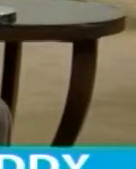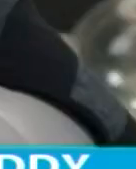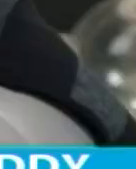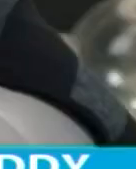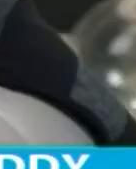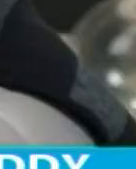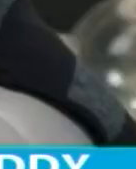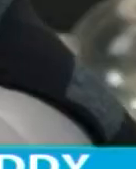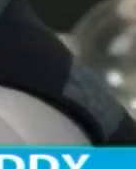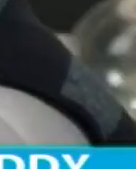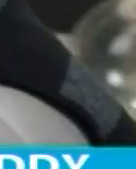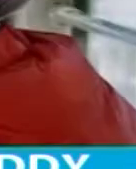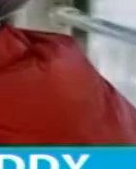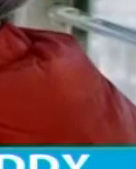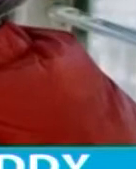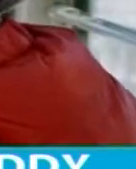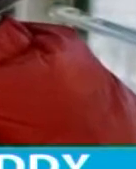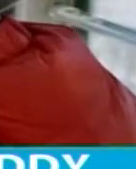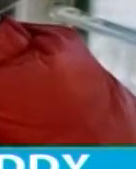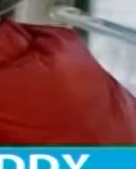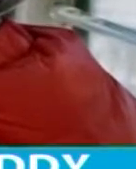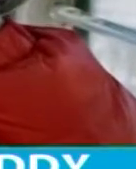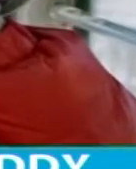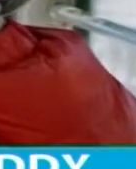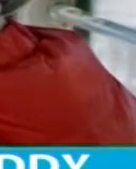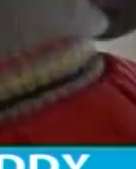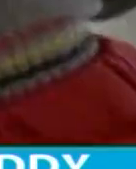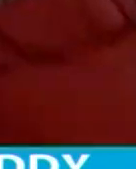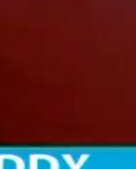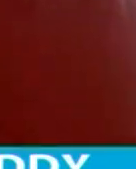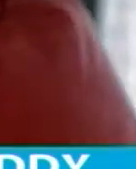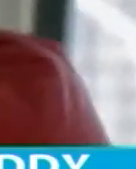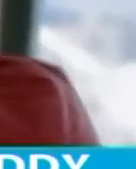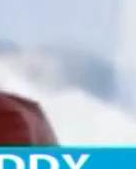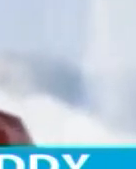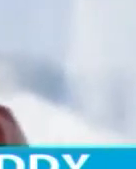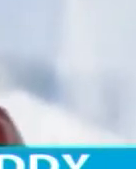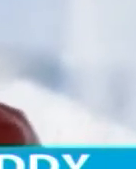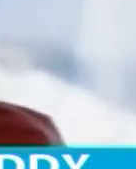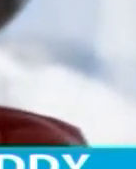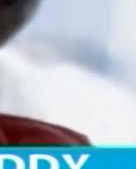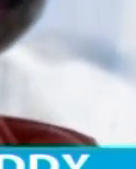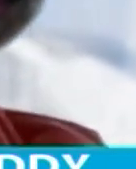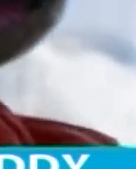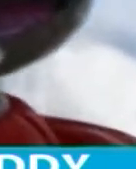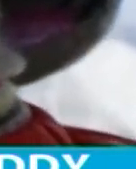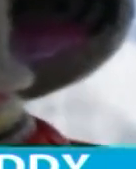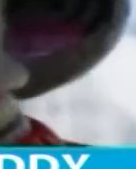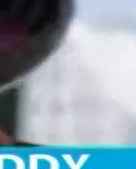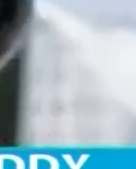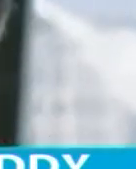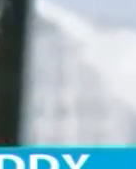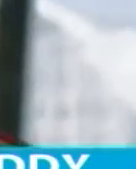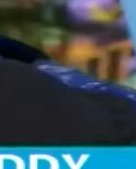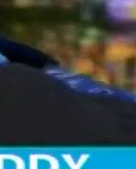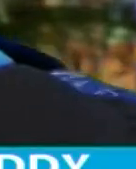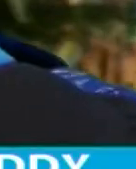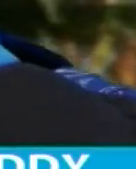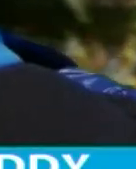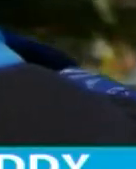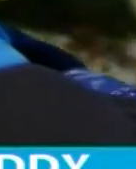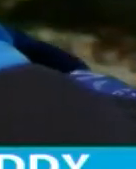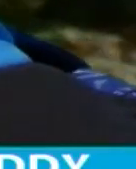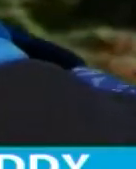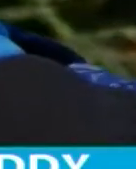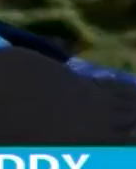right? Can you see me, Daddy? I'm on the big wheel. Can you see me, Dad? Can you see me?